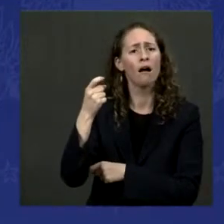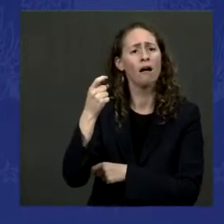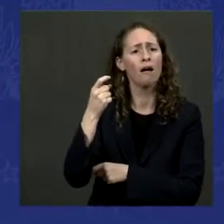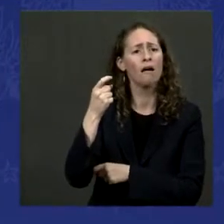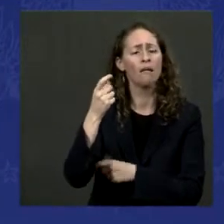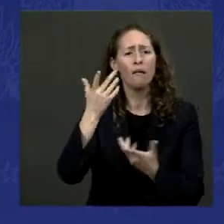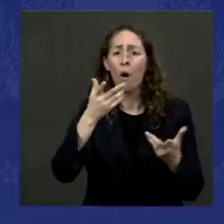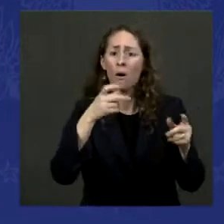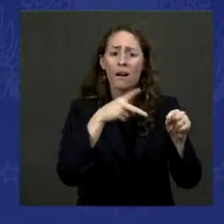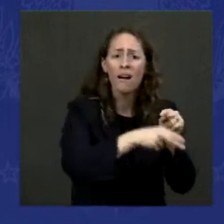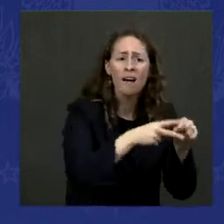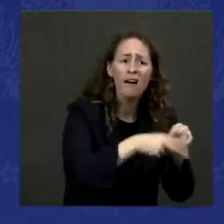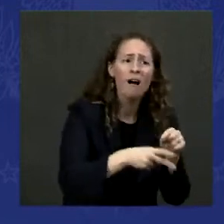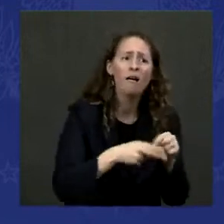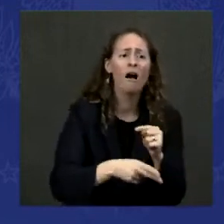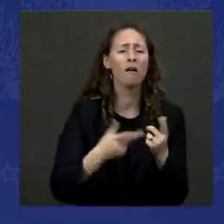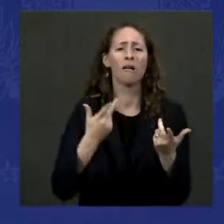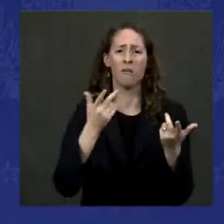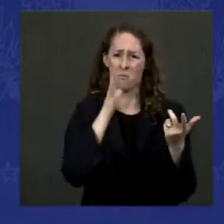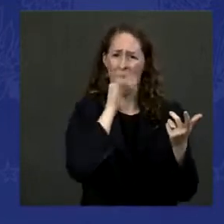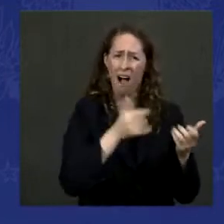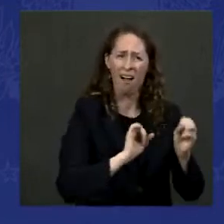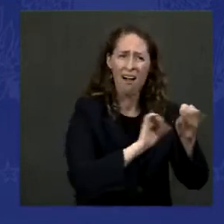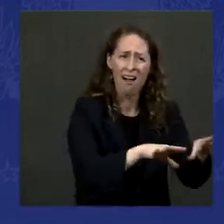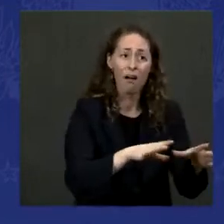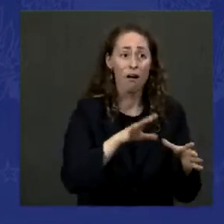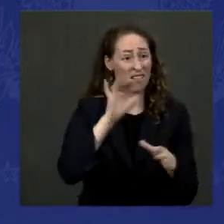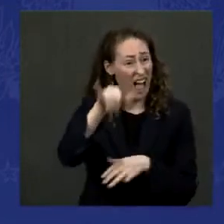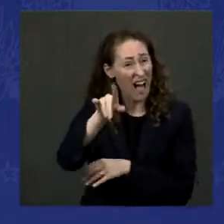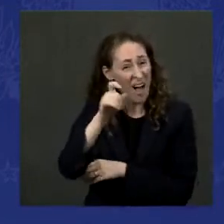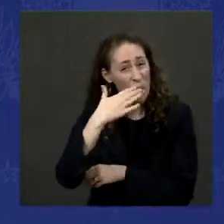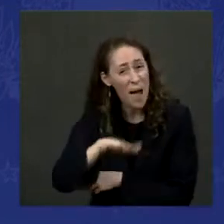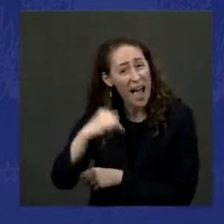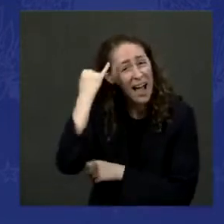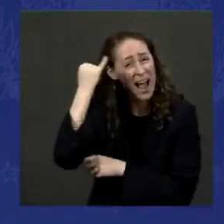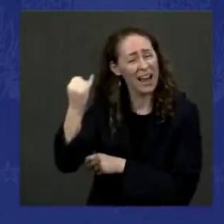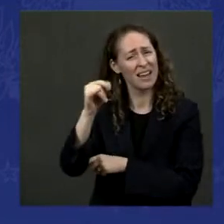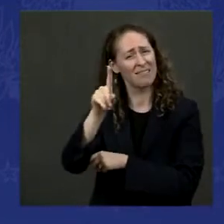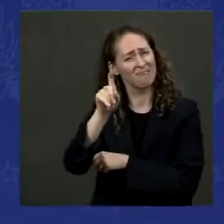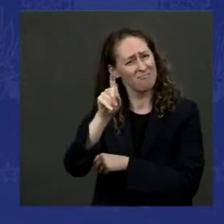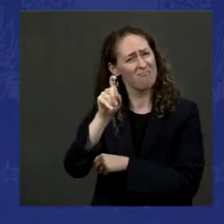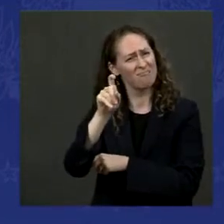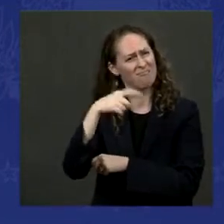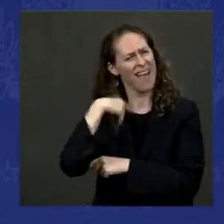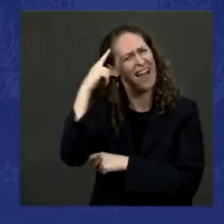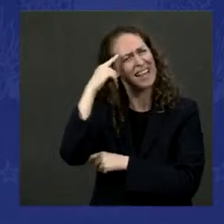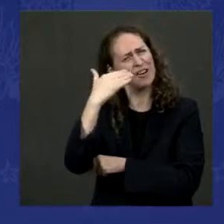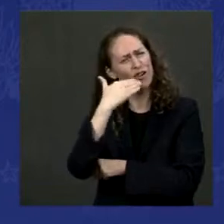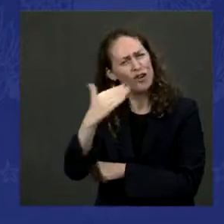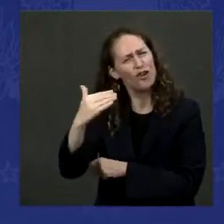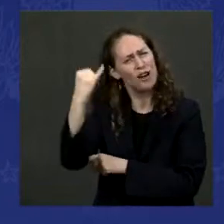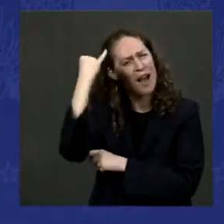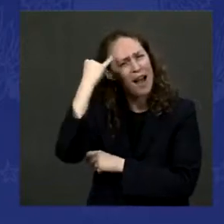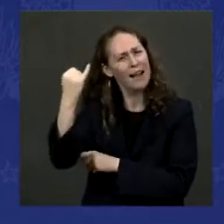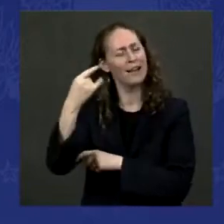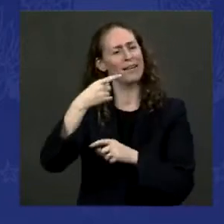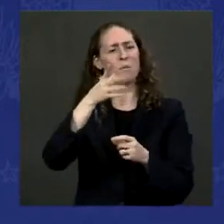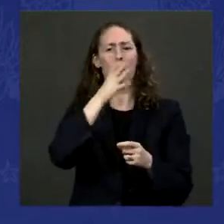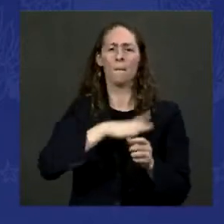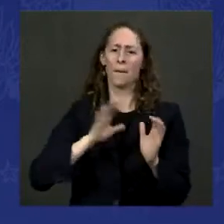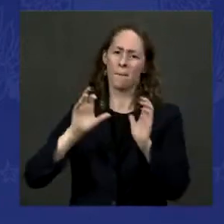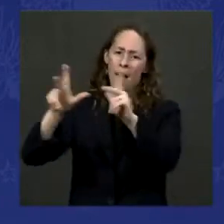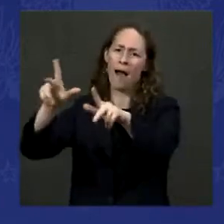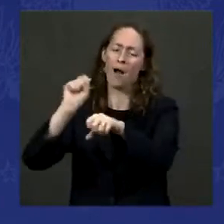daycare, is that bad? Is that a bad idea? I think it's a darn good idea. We'll get people back to work. So there's a lot of